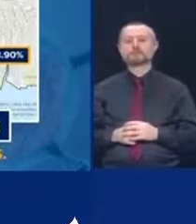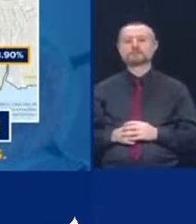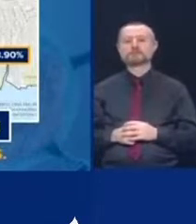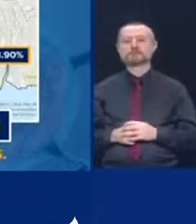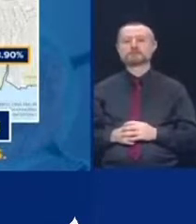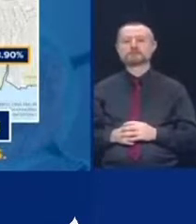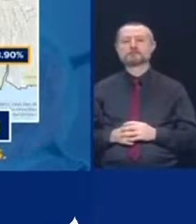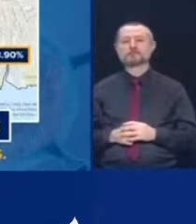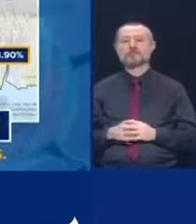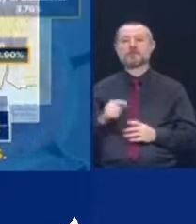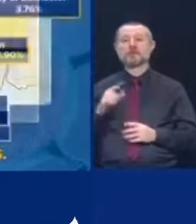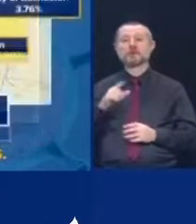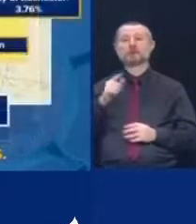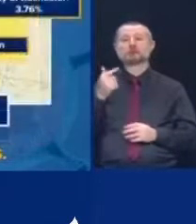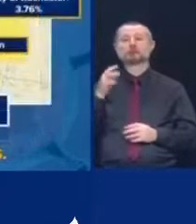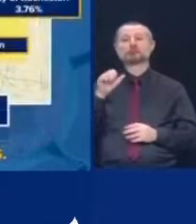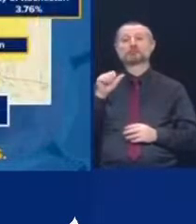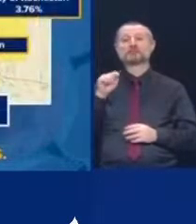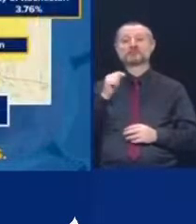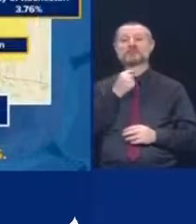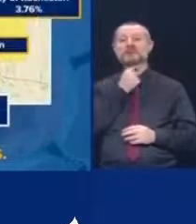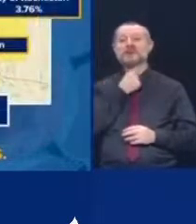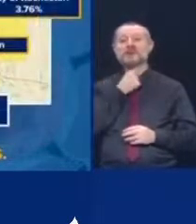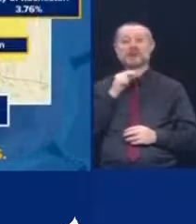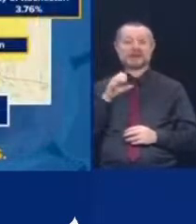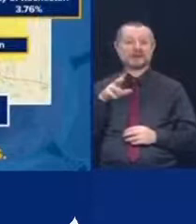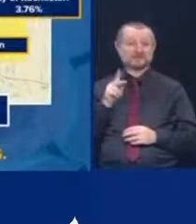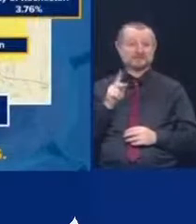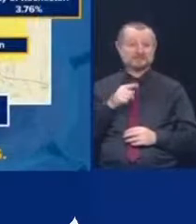Great Neck and Massapequa Park.